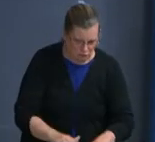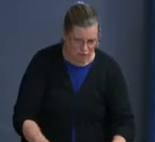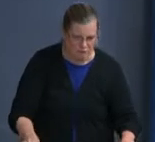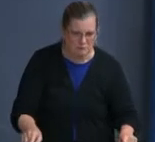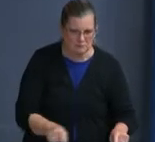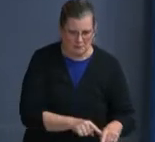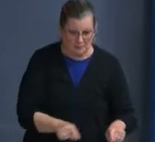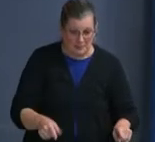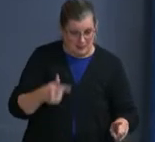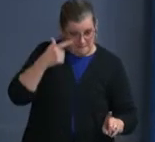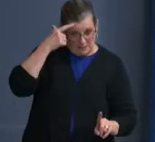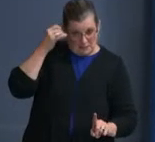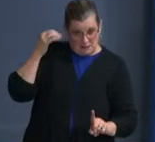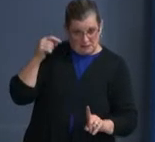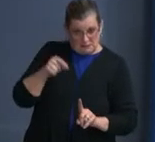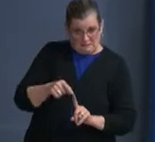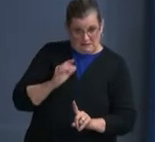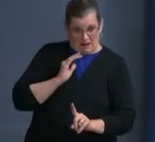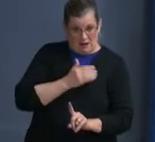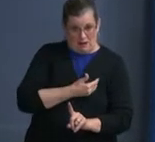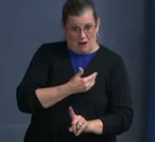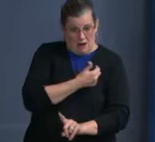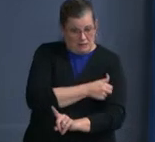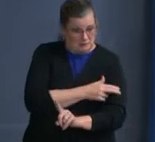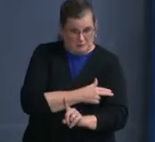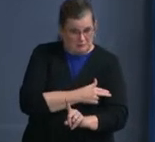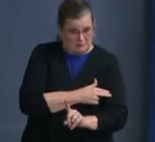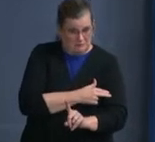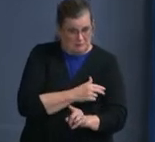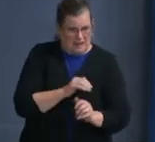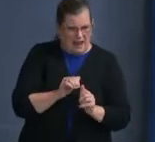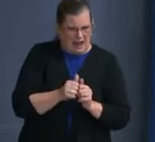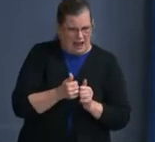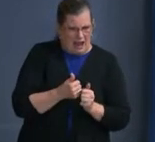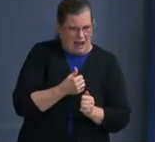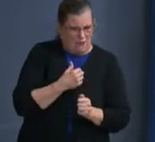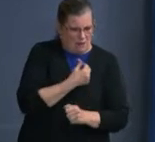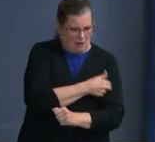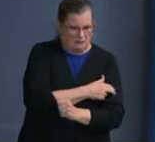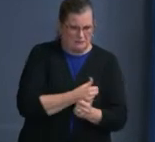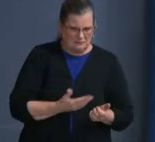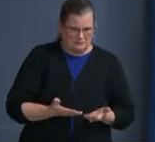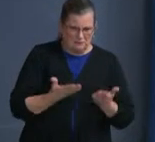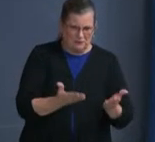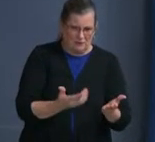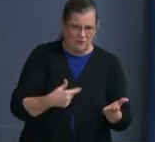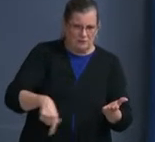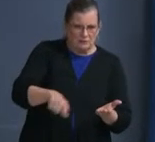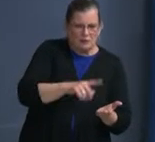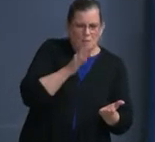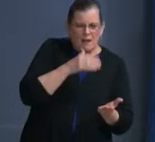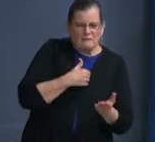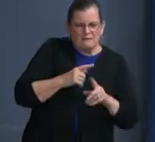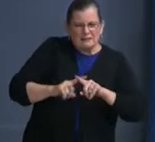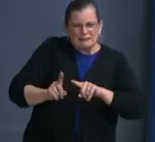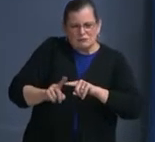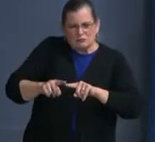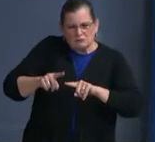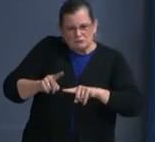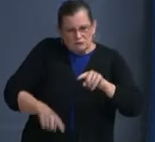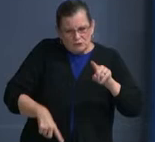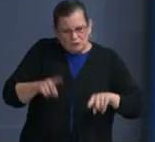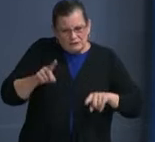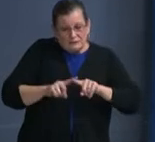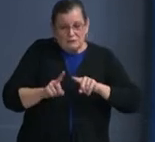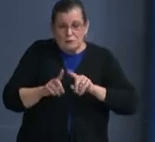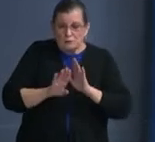inpatient hospitals manage their service offerings, they will have different fluctuations in their